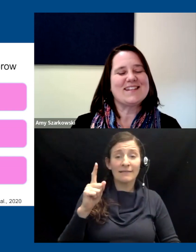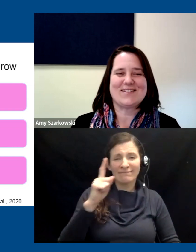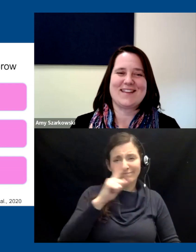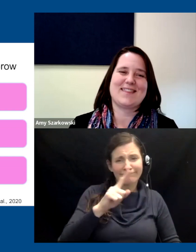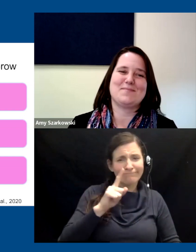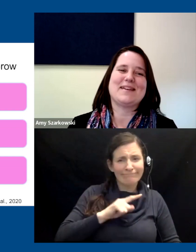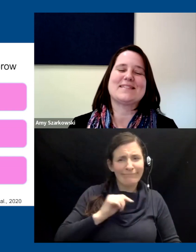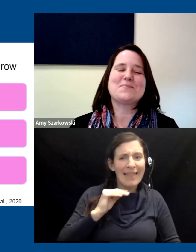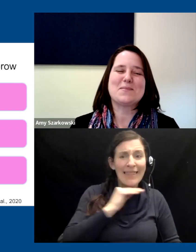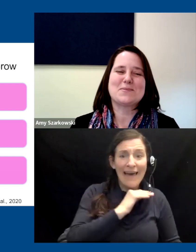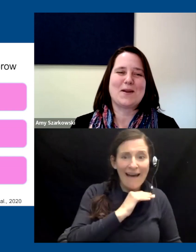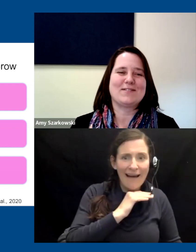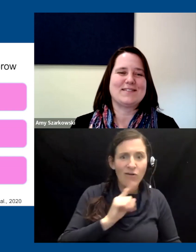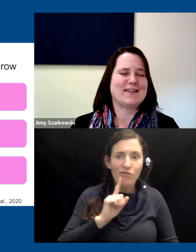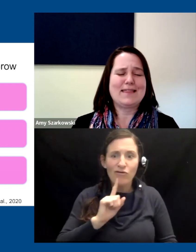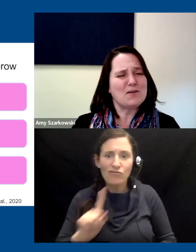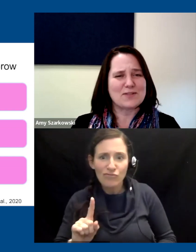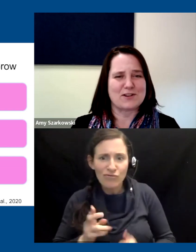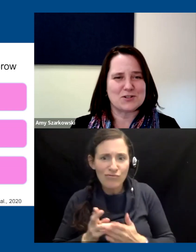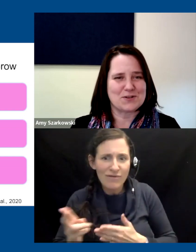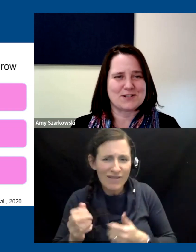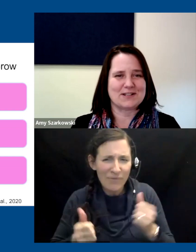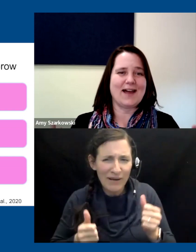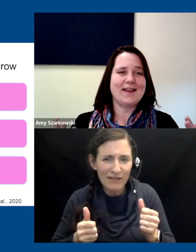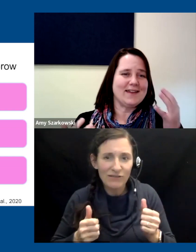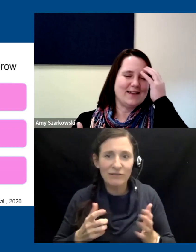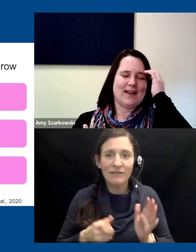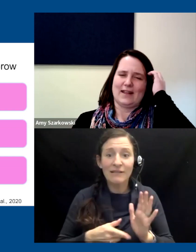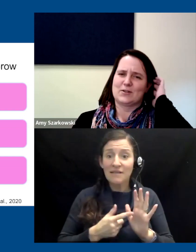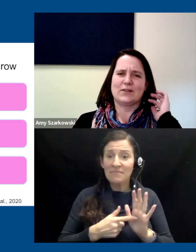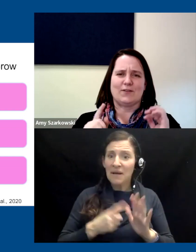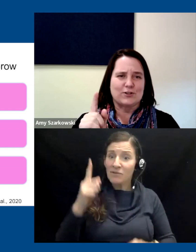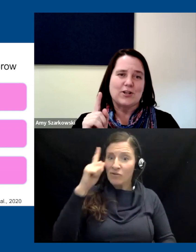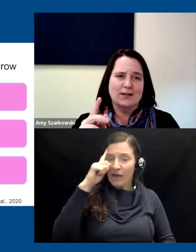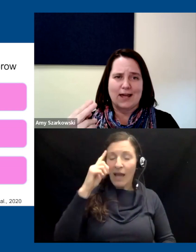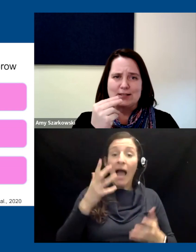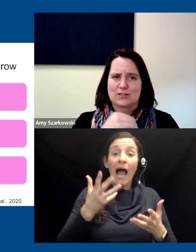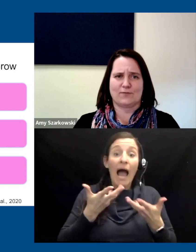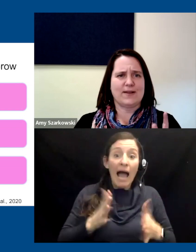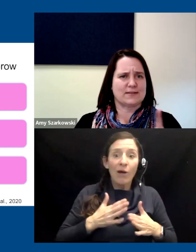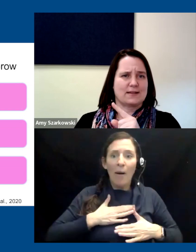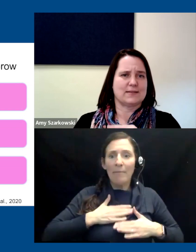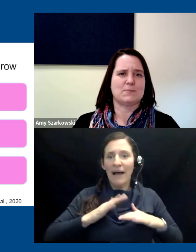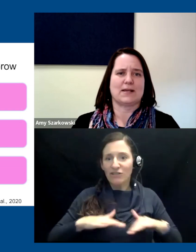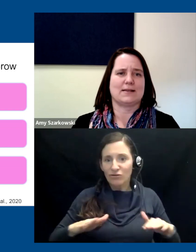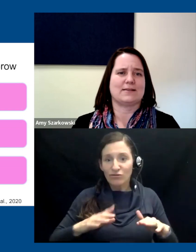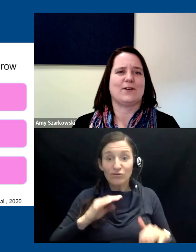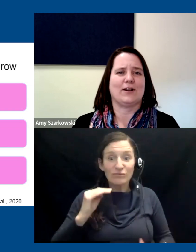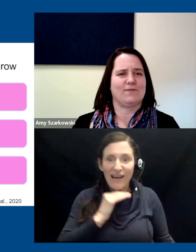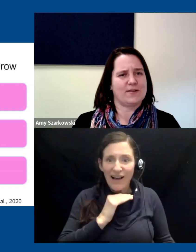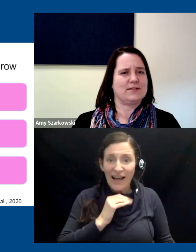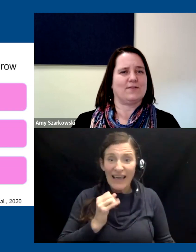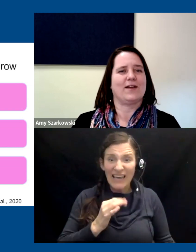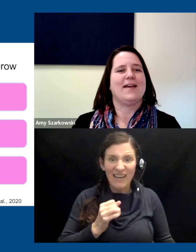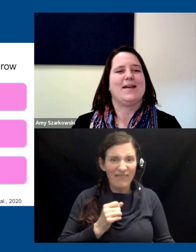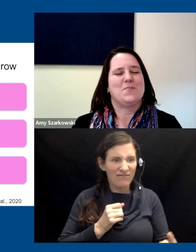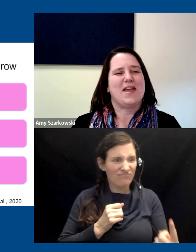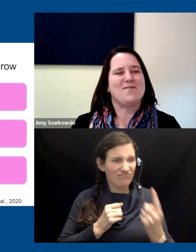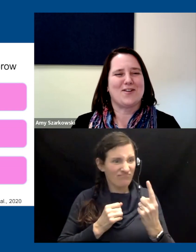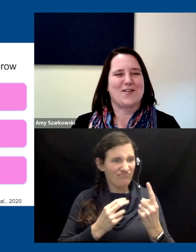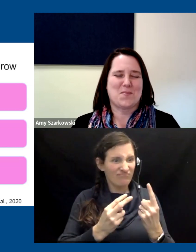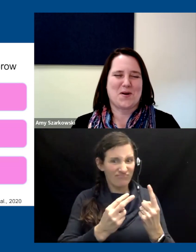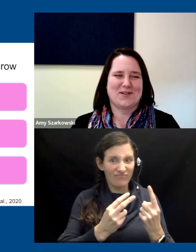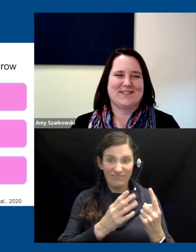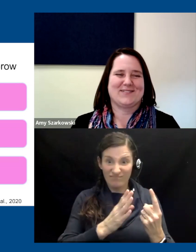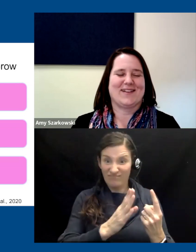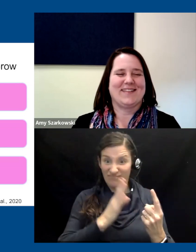This is an interesting thing because sometimes parents think they don't want their children to lie. And certainly if your child lies to your face, that seems like it's a very offensive